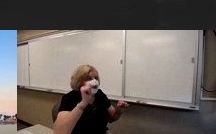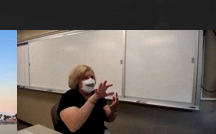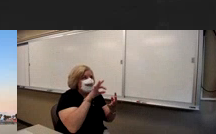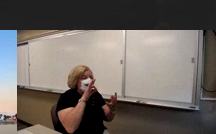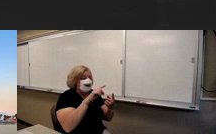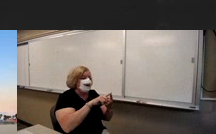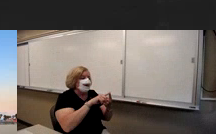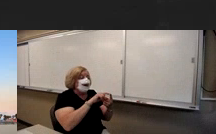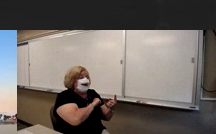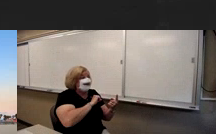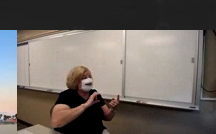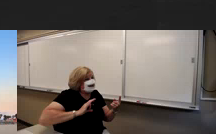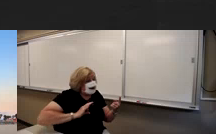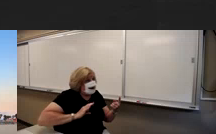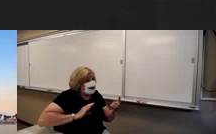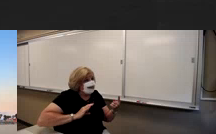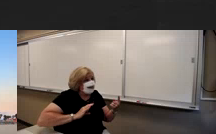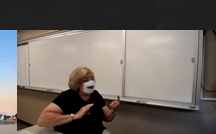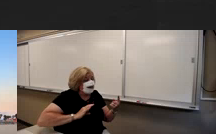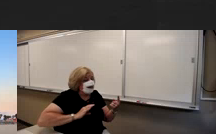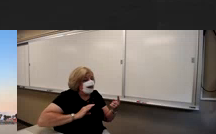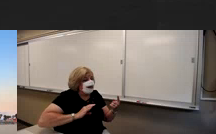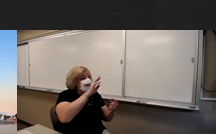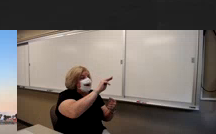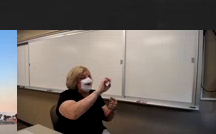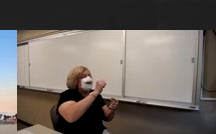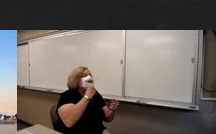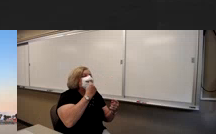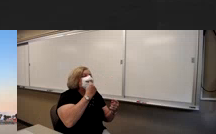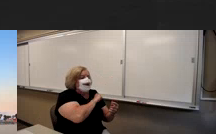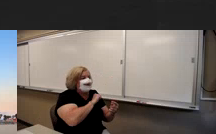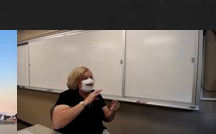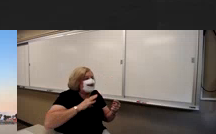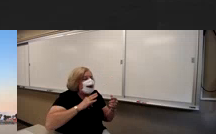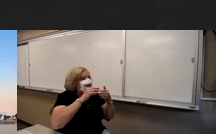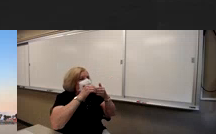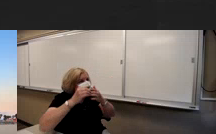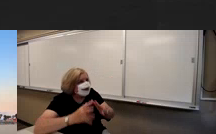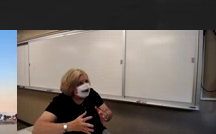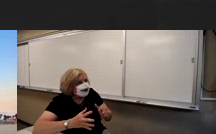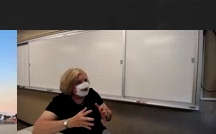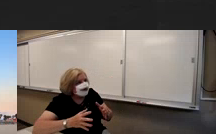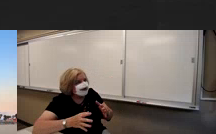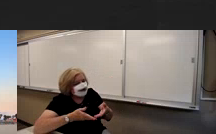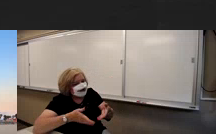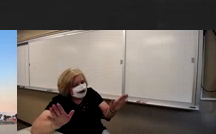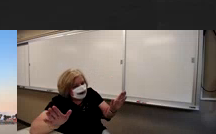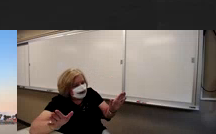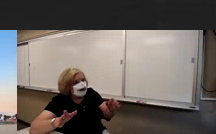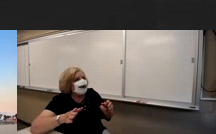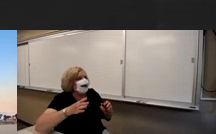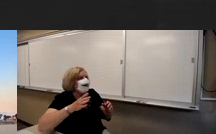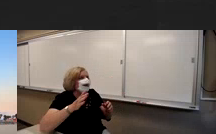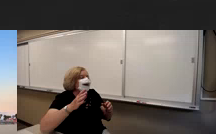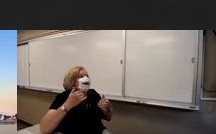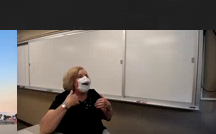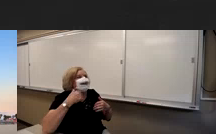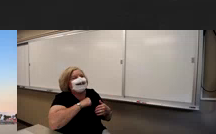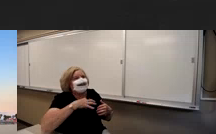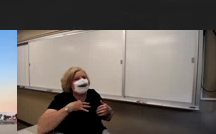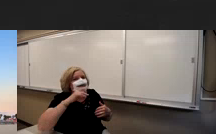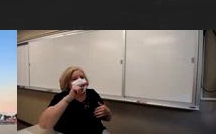staff, the staff one is, they say, Microsoft says it's for like staff leaders. Basically it adds that staff notebook tab, it adds